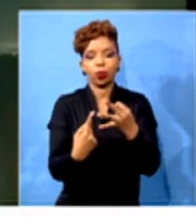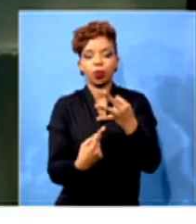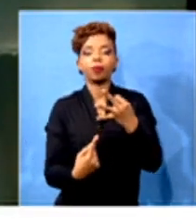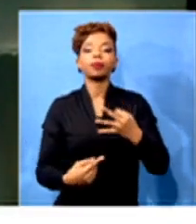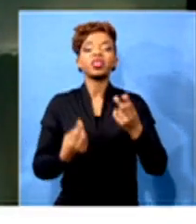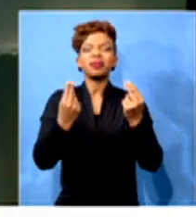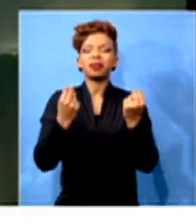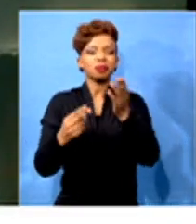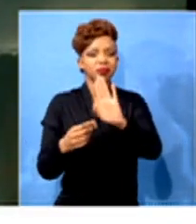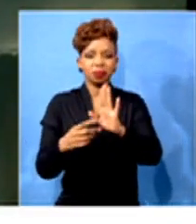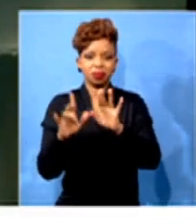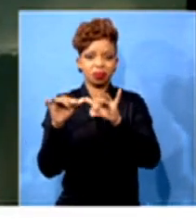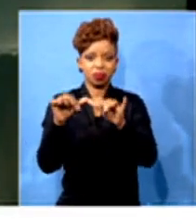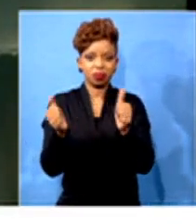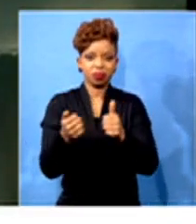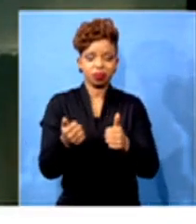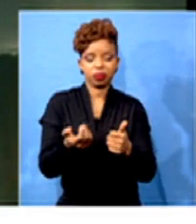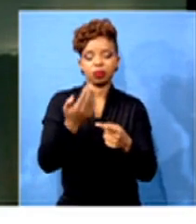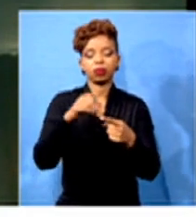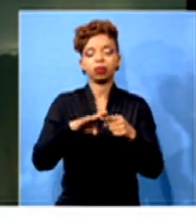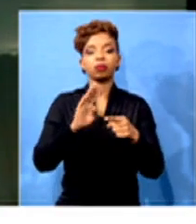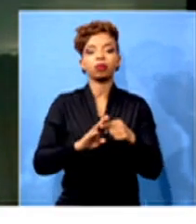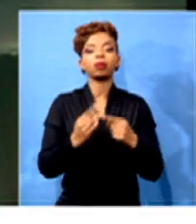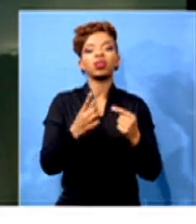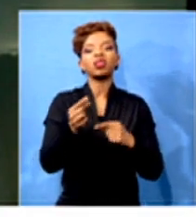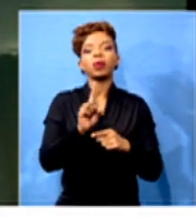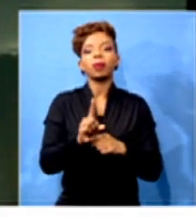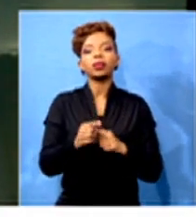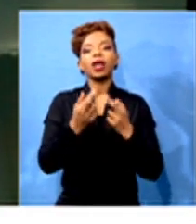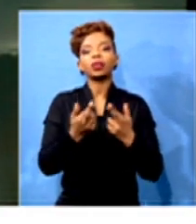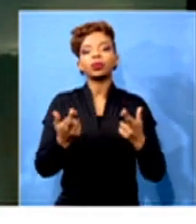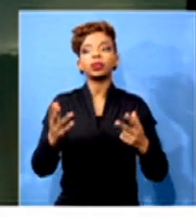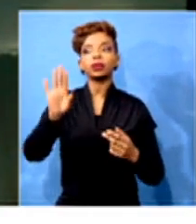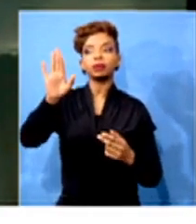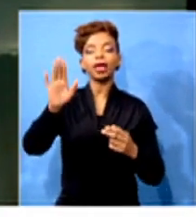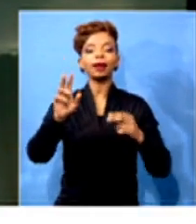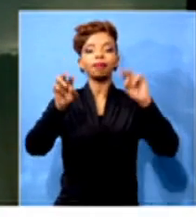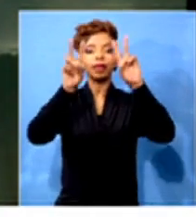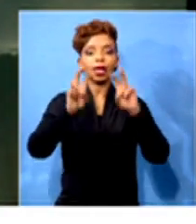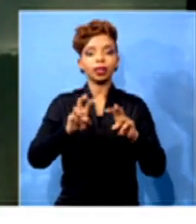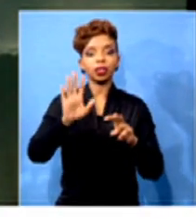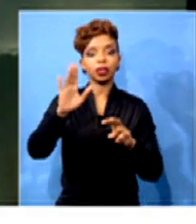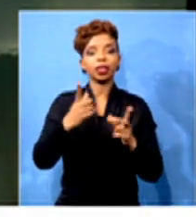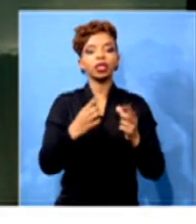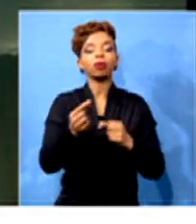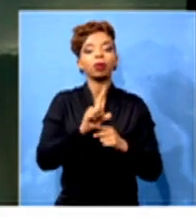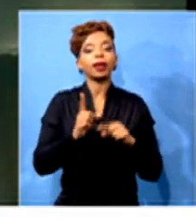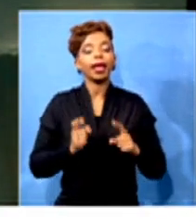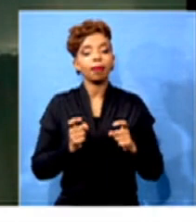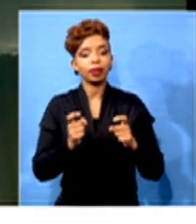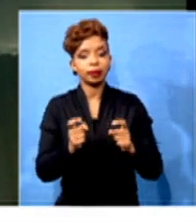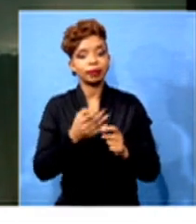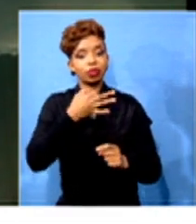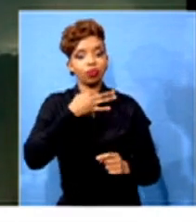ongoing. So the first one being the Department of Mineral Resources and Energy. They are running an emergency risk procurement